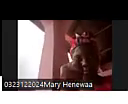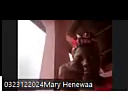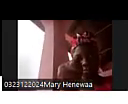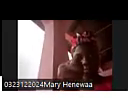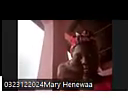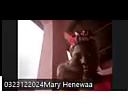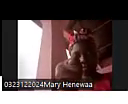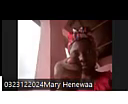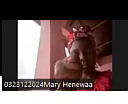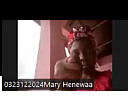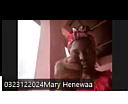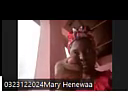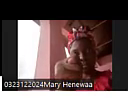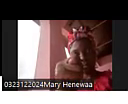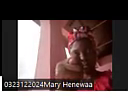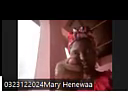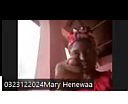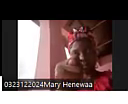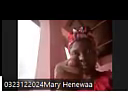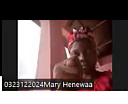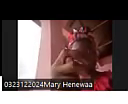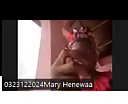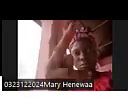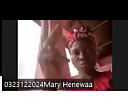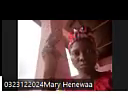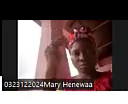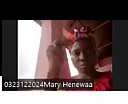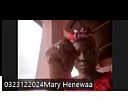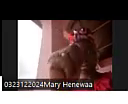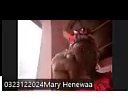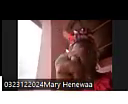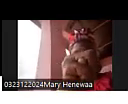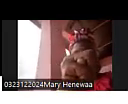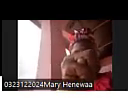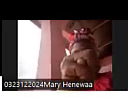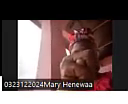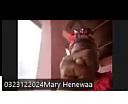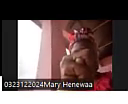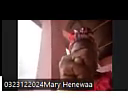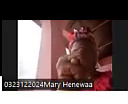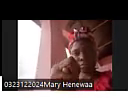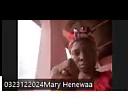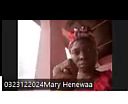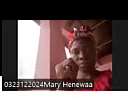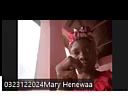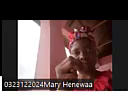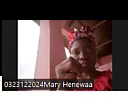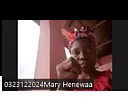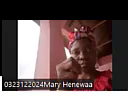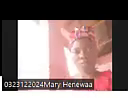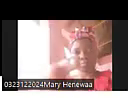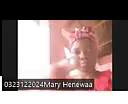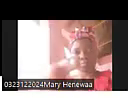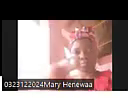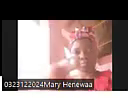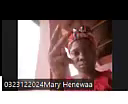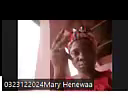M. No. N. Dinah, do it again.